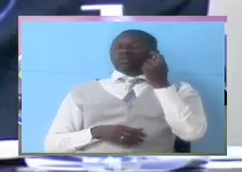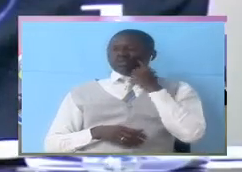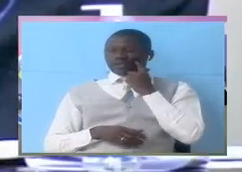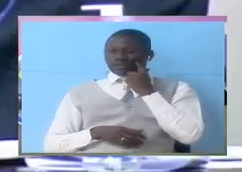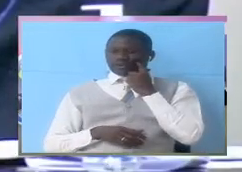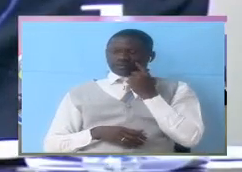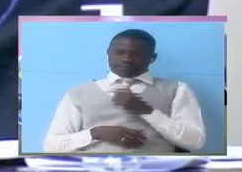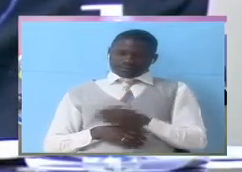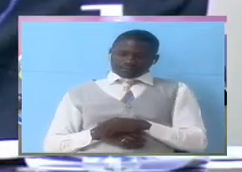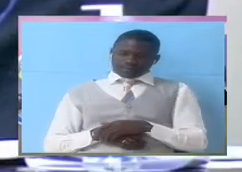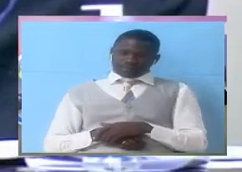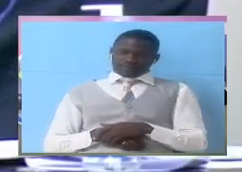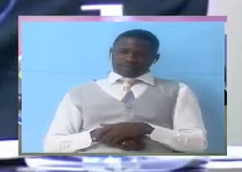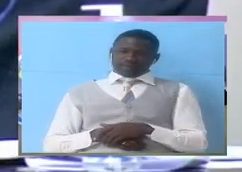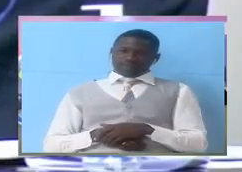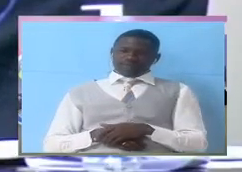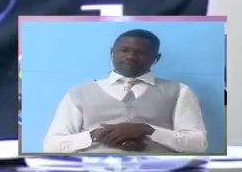bes bu ñëk bi